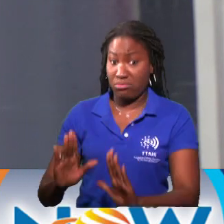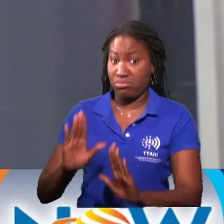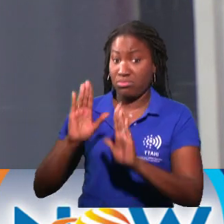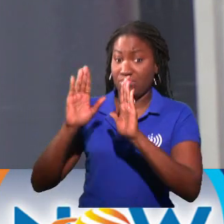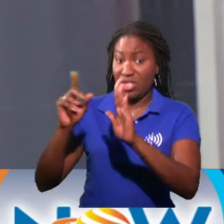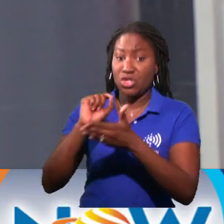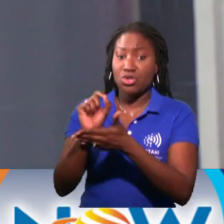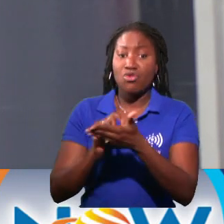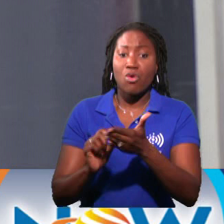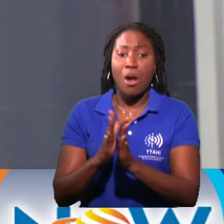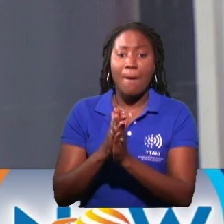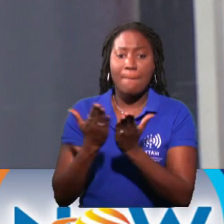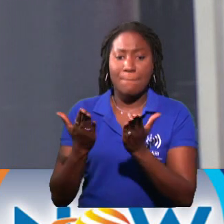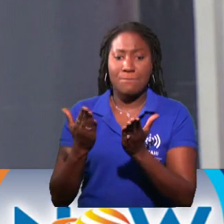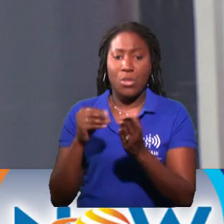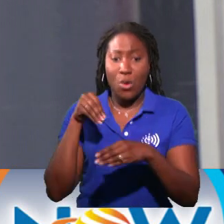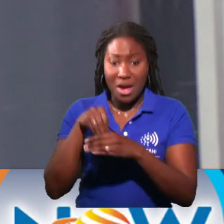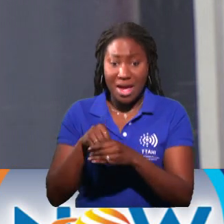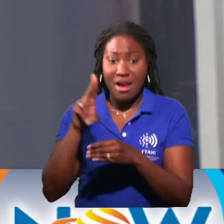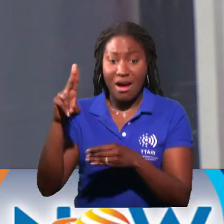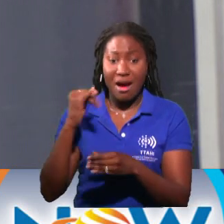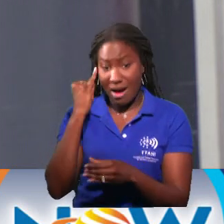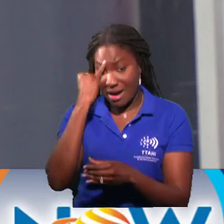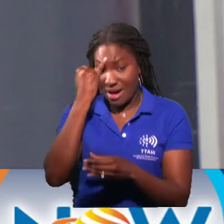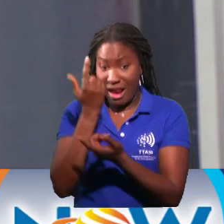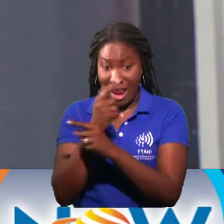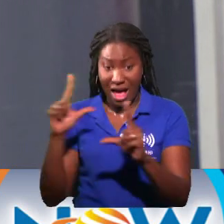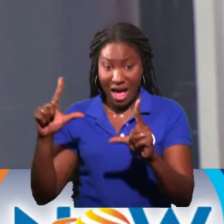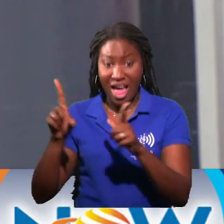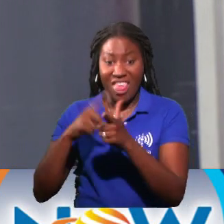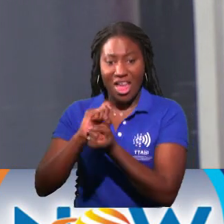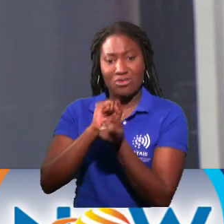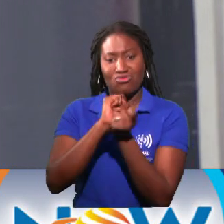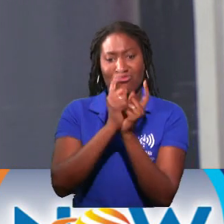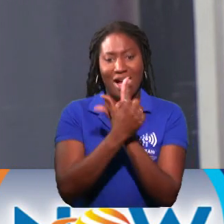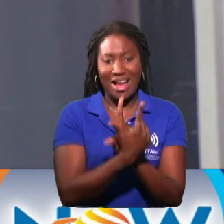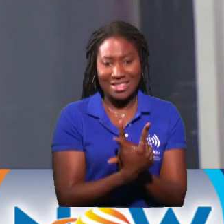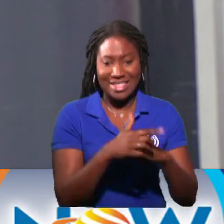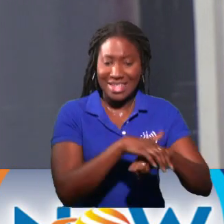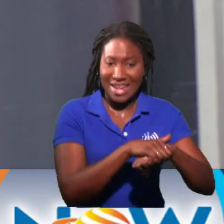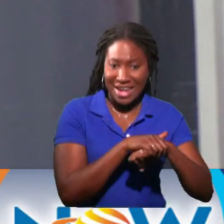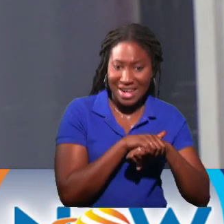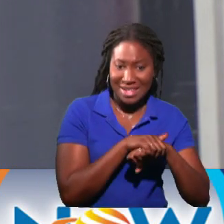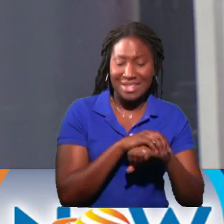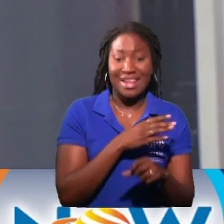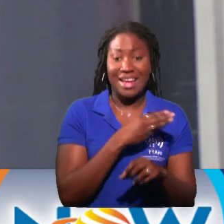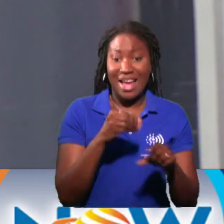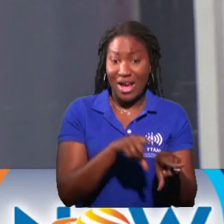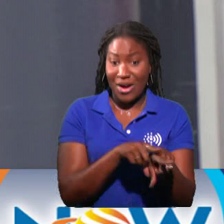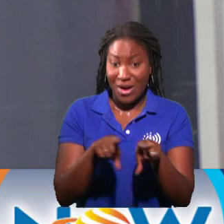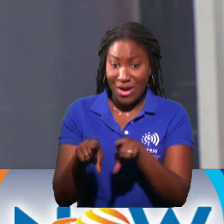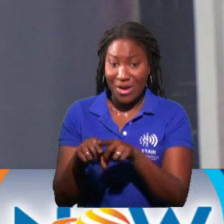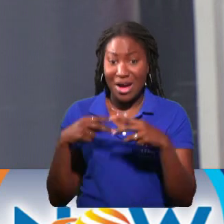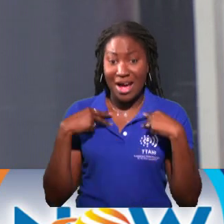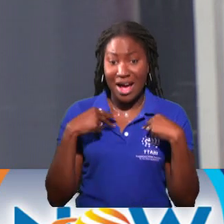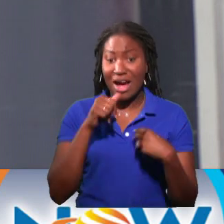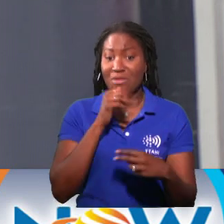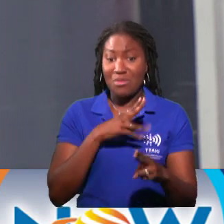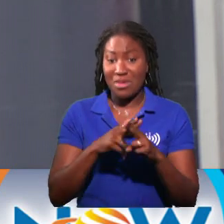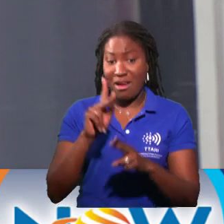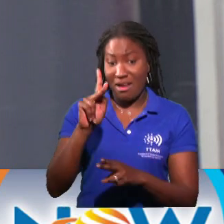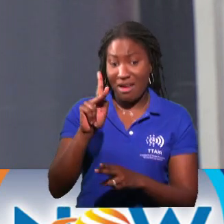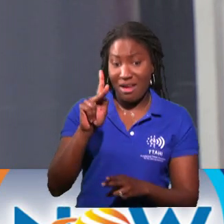her book in native tongue Hindi, and it was translated. The only of its kind to win that prize. We have Karen Lord, we